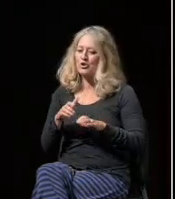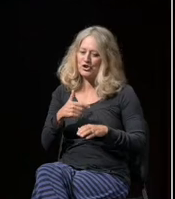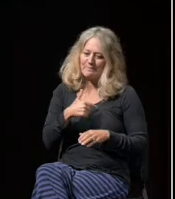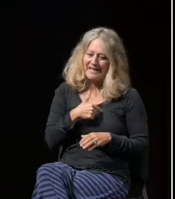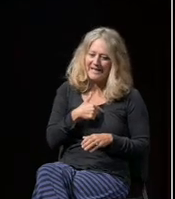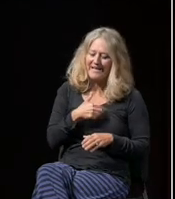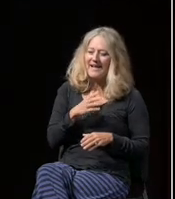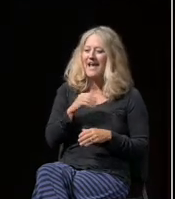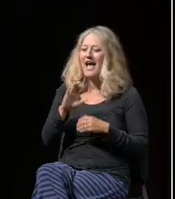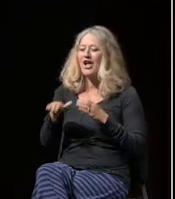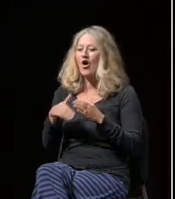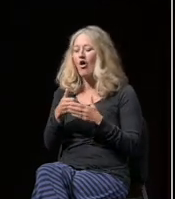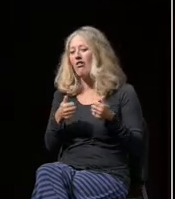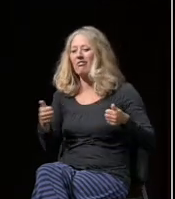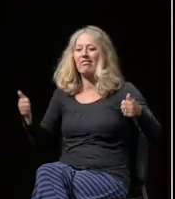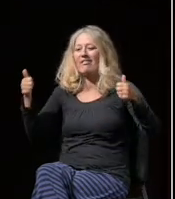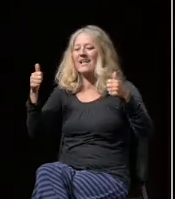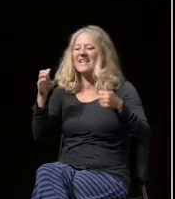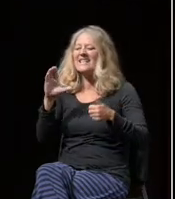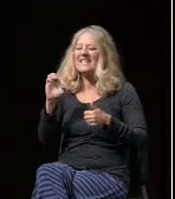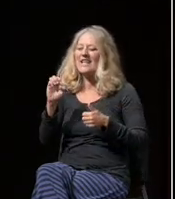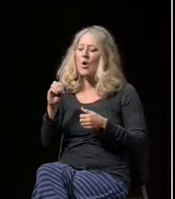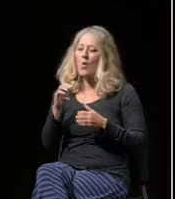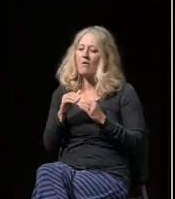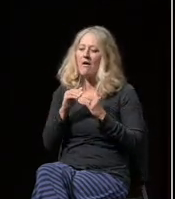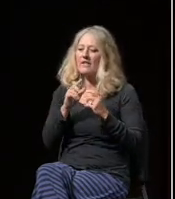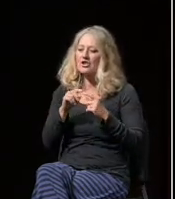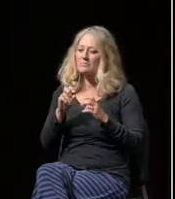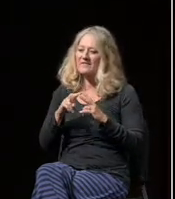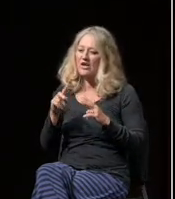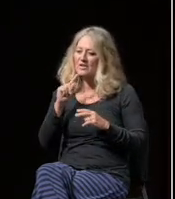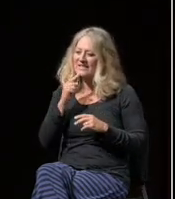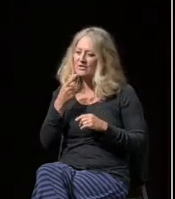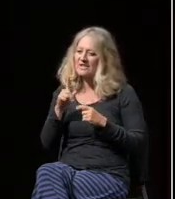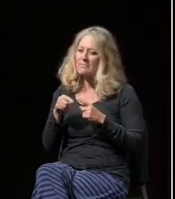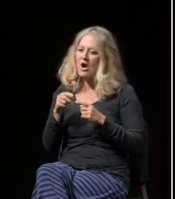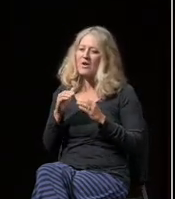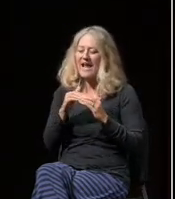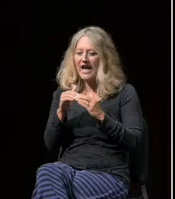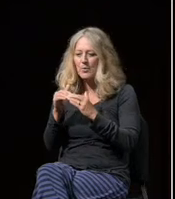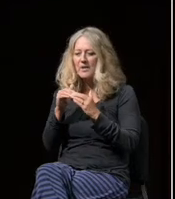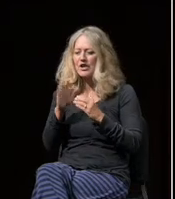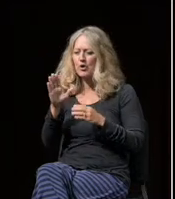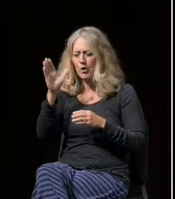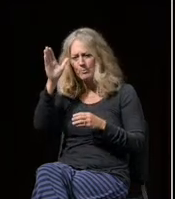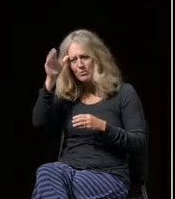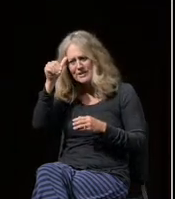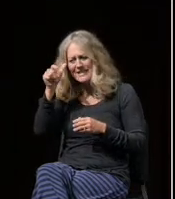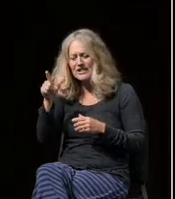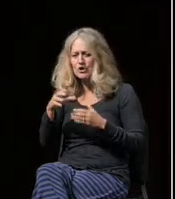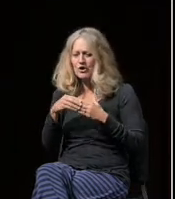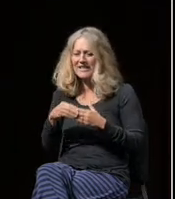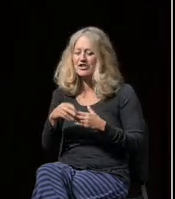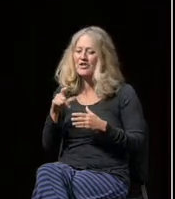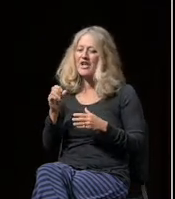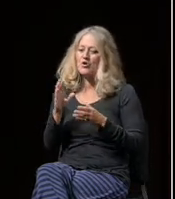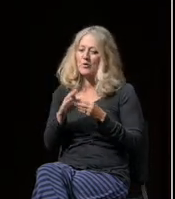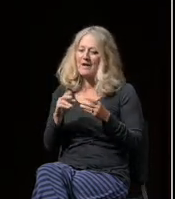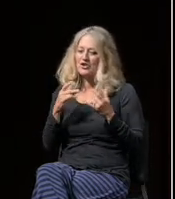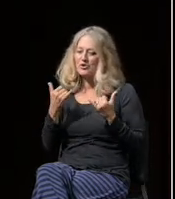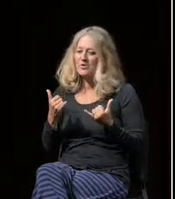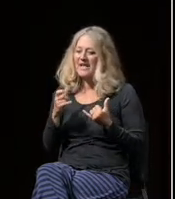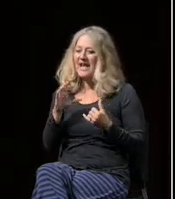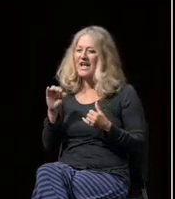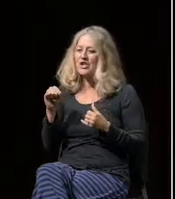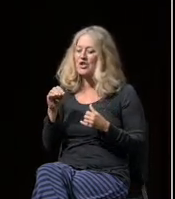all of your CEO colleagues to be serious about racial equity, your persistence, your leadership, and your message today. And you